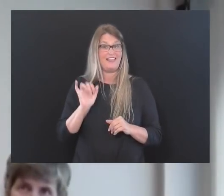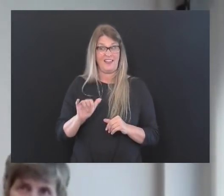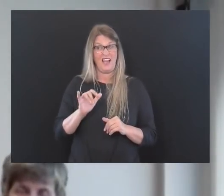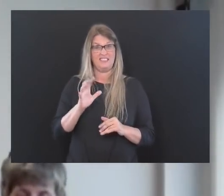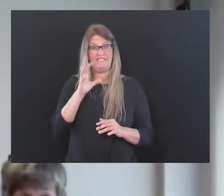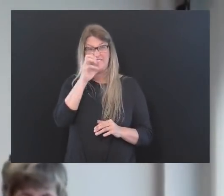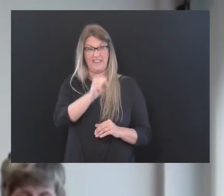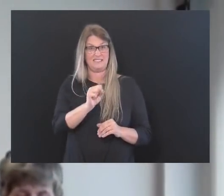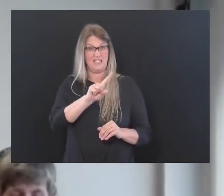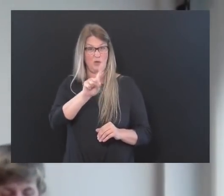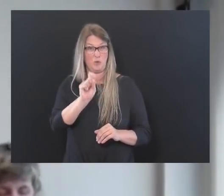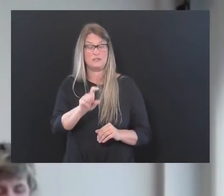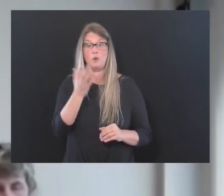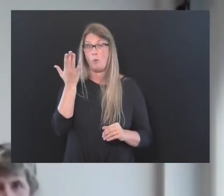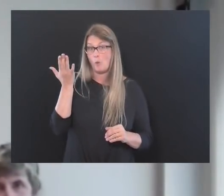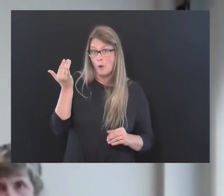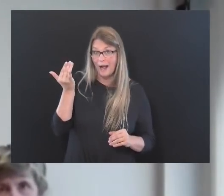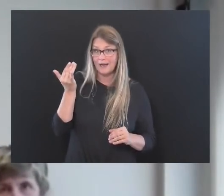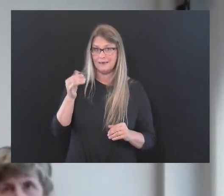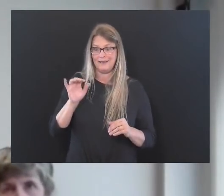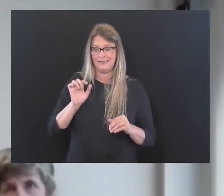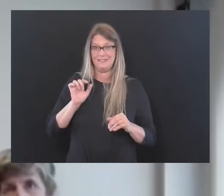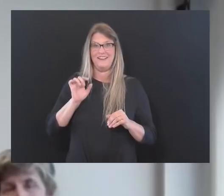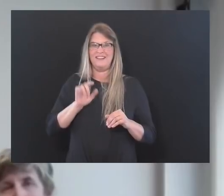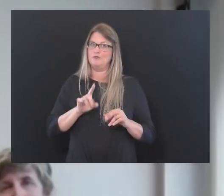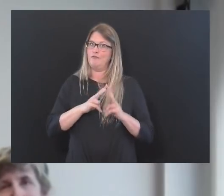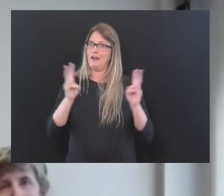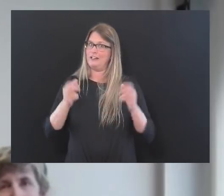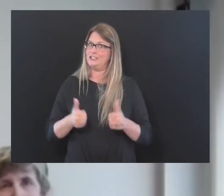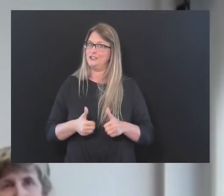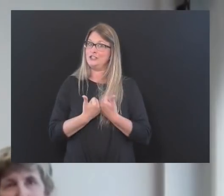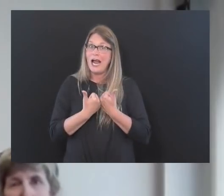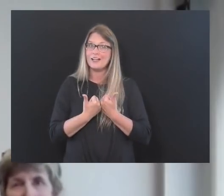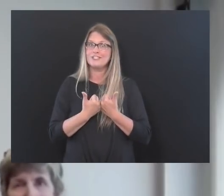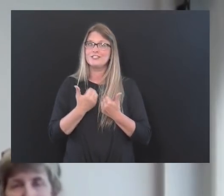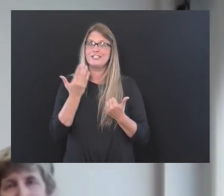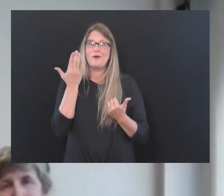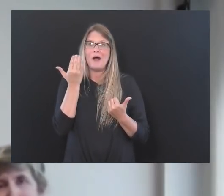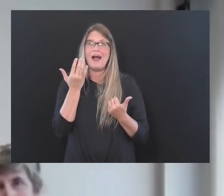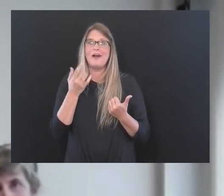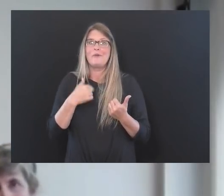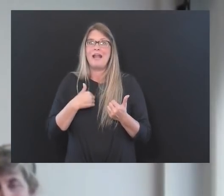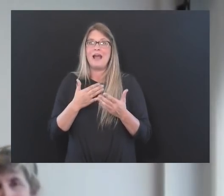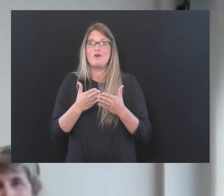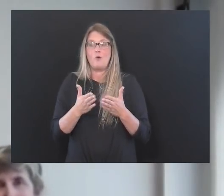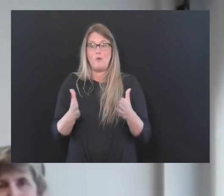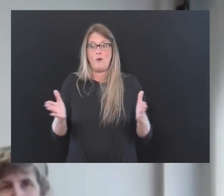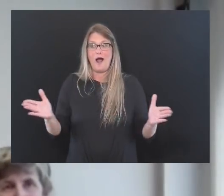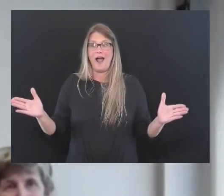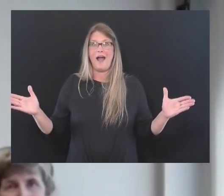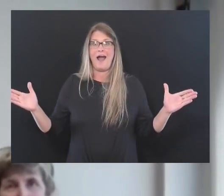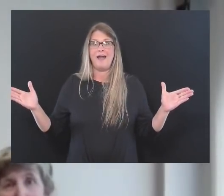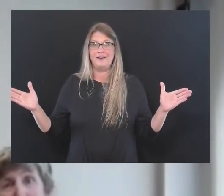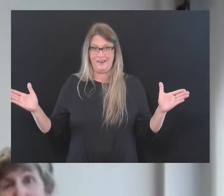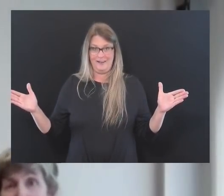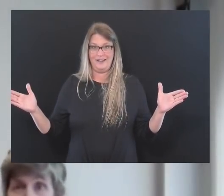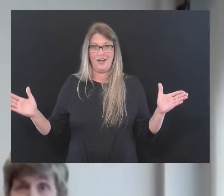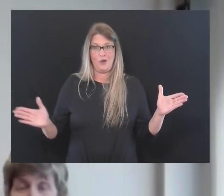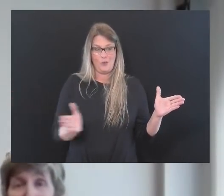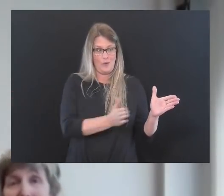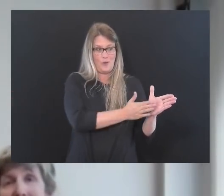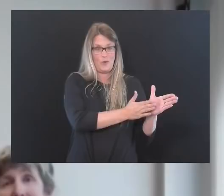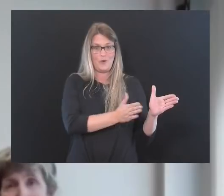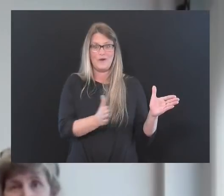question, actually, and a challenging one. We have to recognize that there is a wide array of